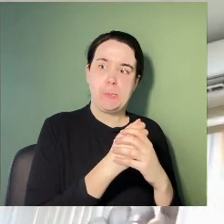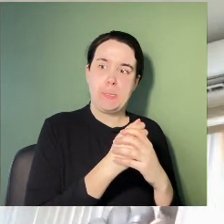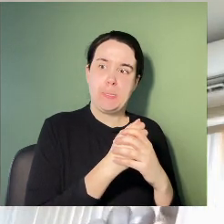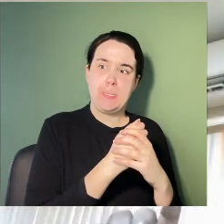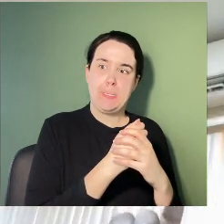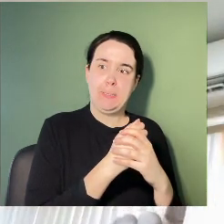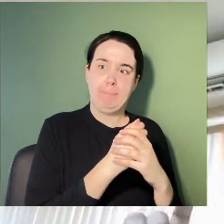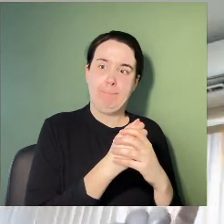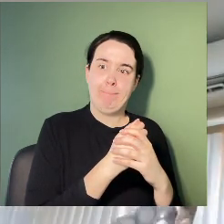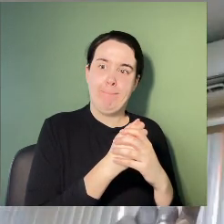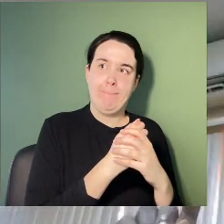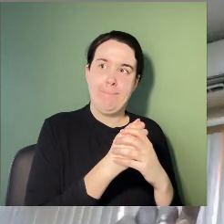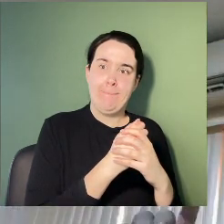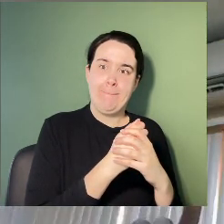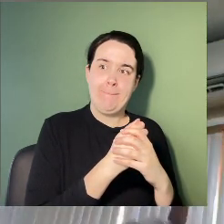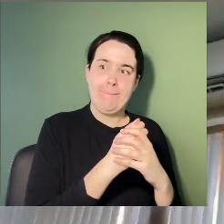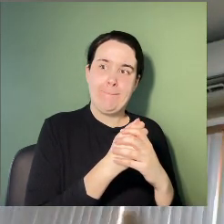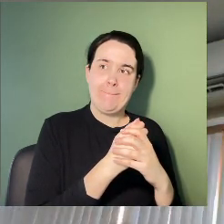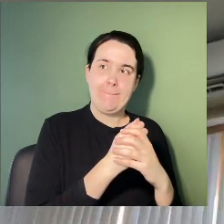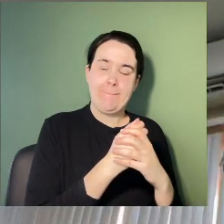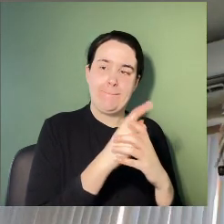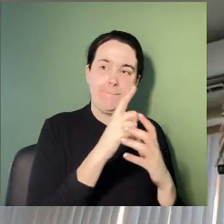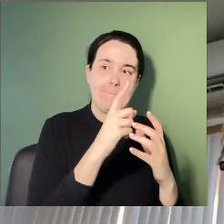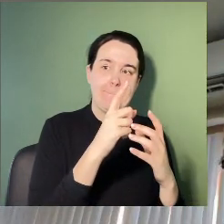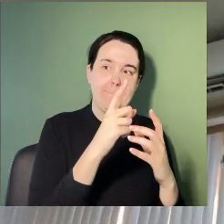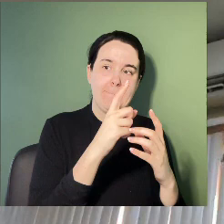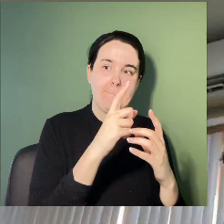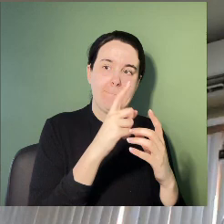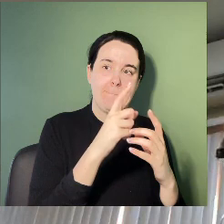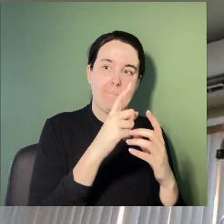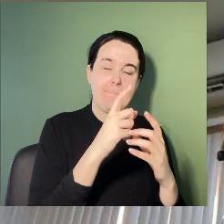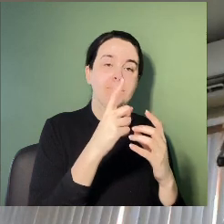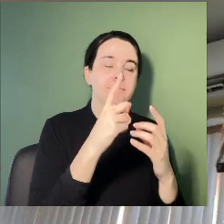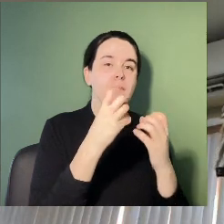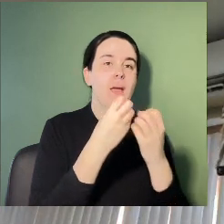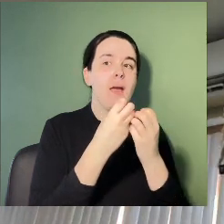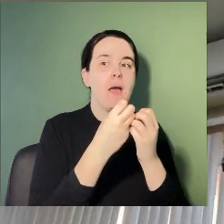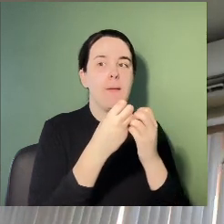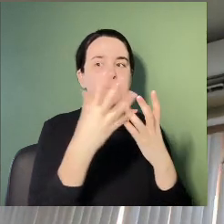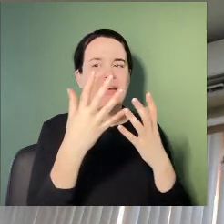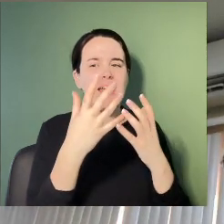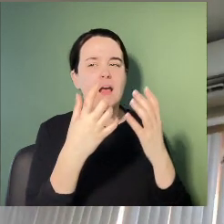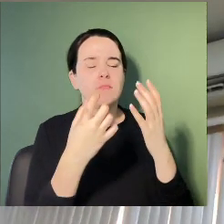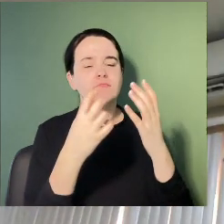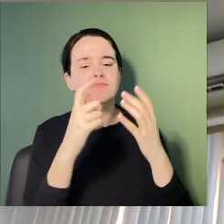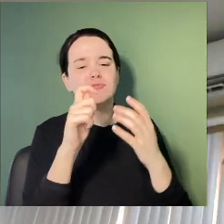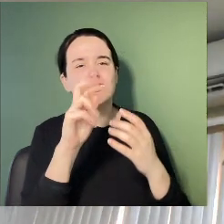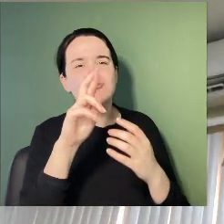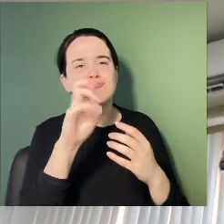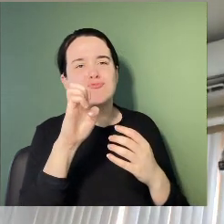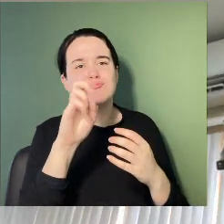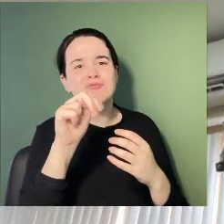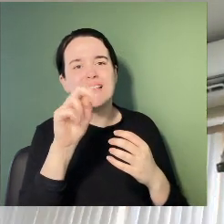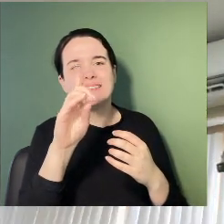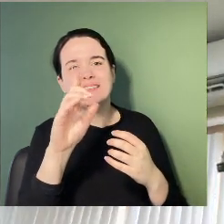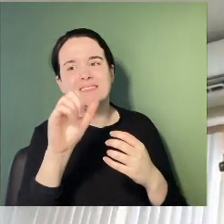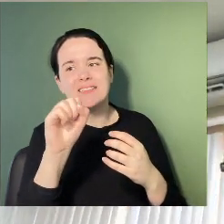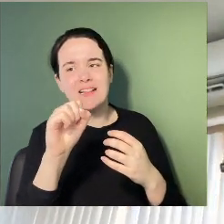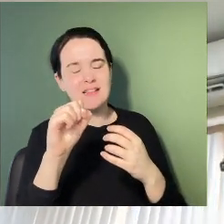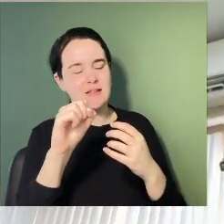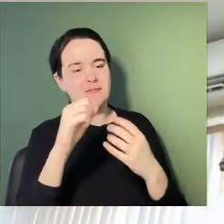what should I use now? There are trends that suggest that there could be a lot